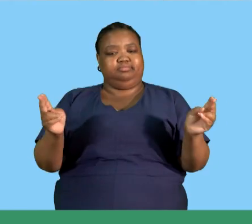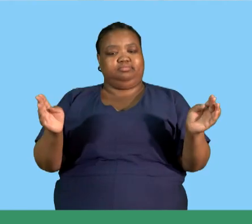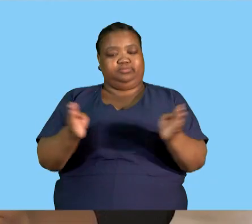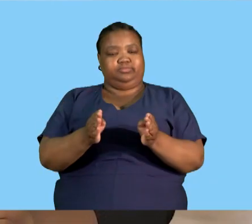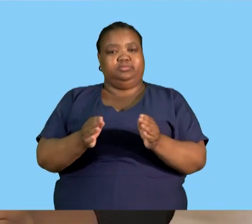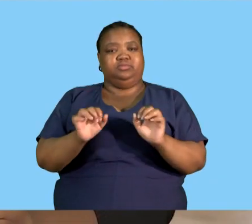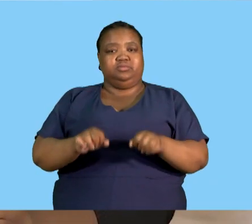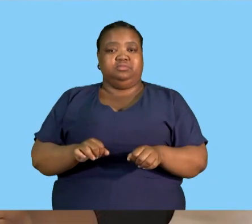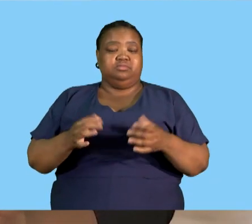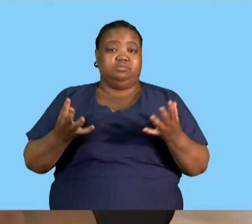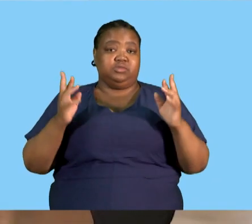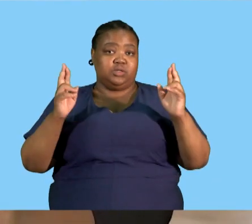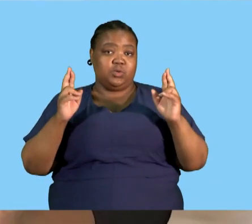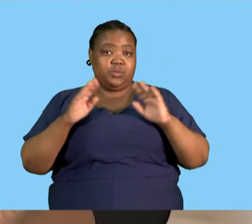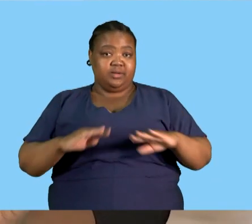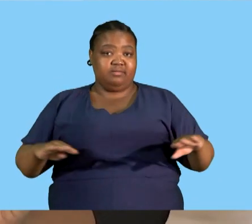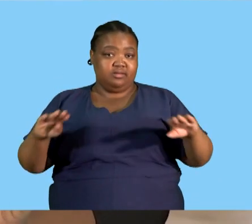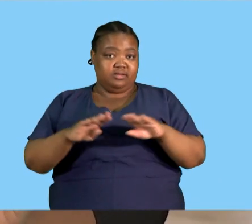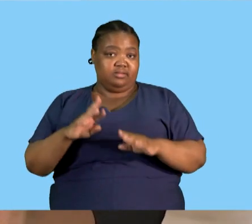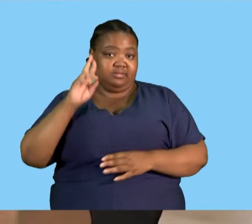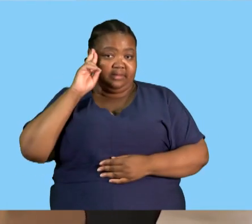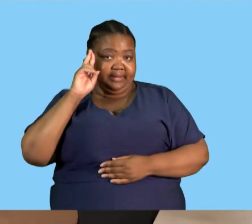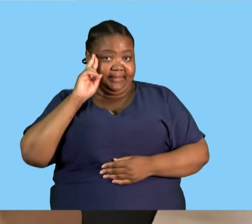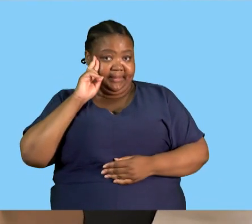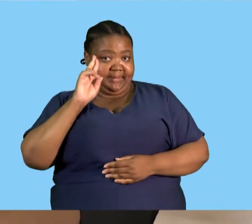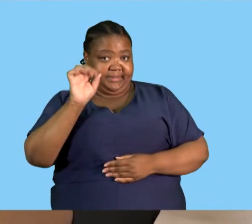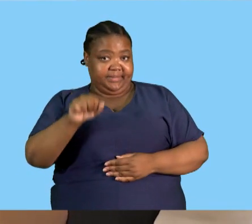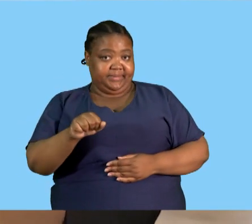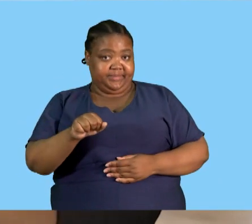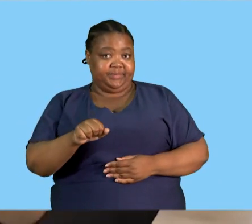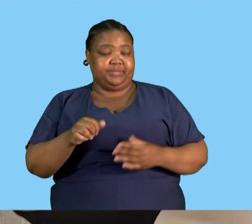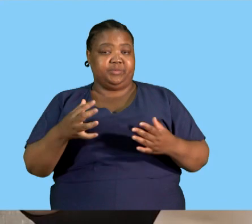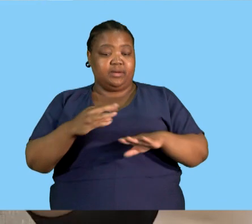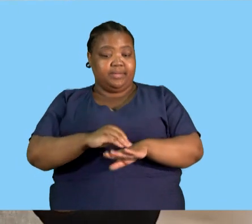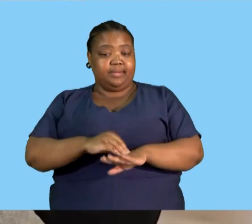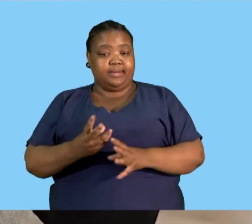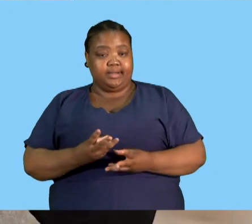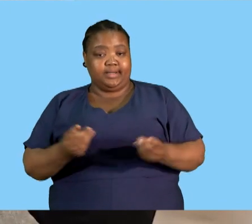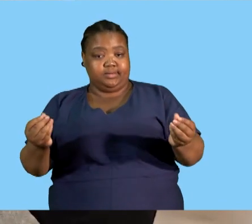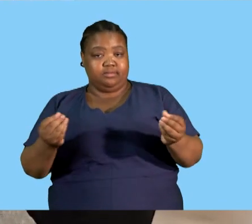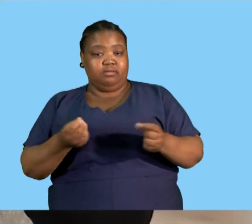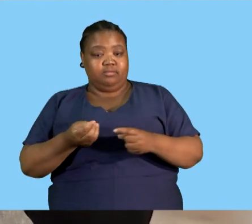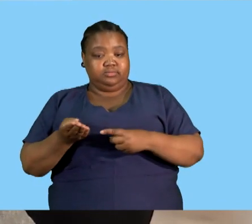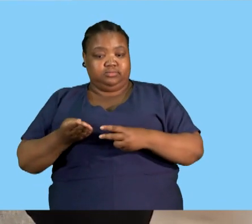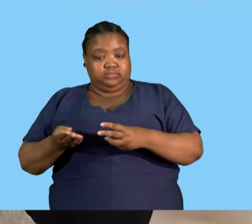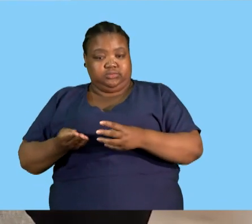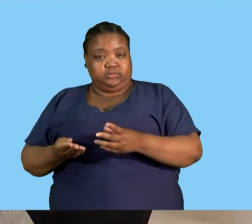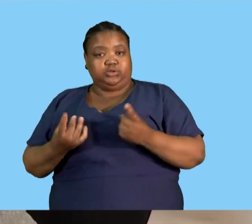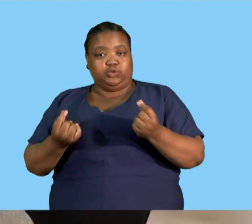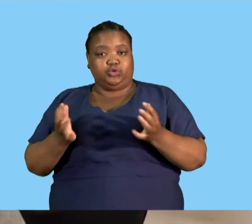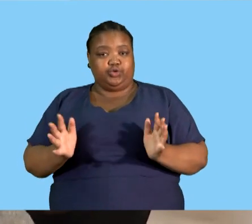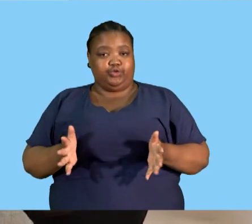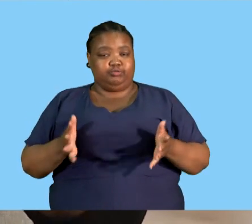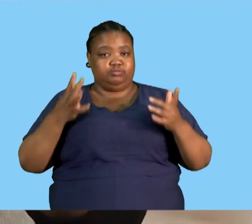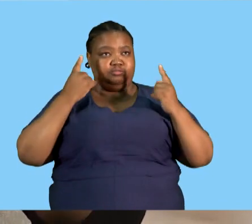hope you understood. I hope you remember everything that we've covered. Like I said, we did the problem-solving techniques.